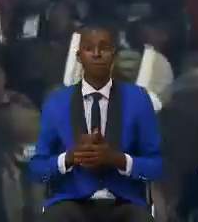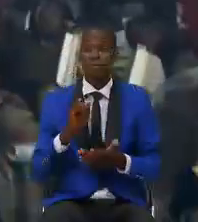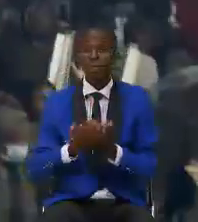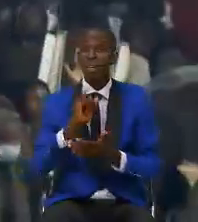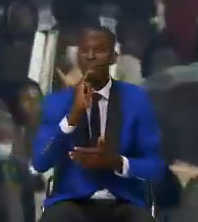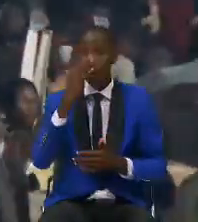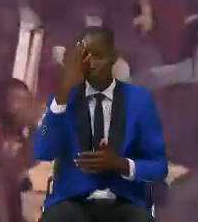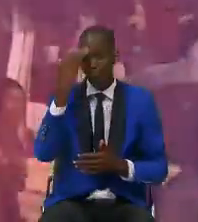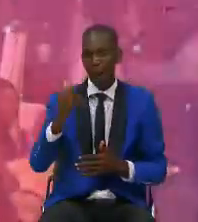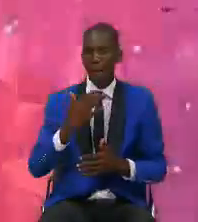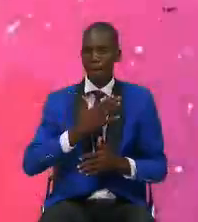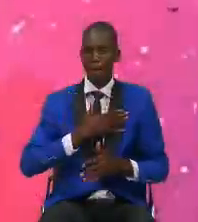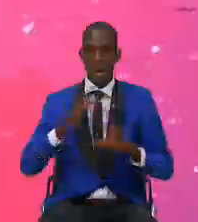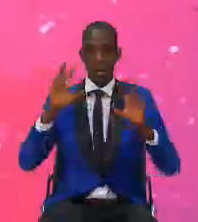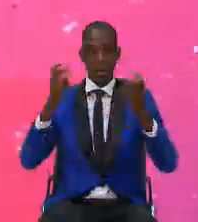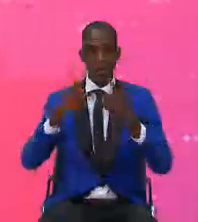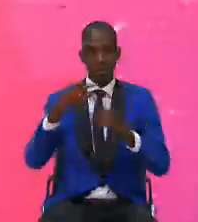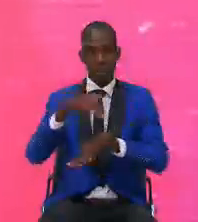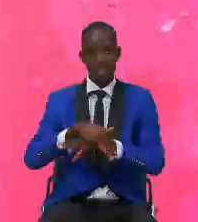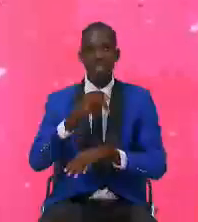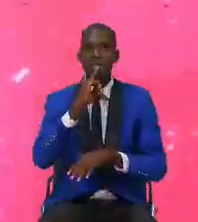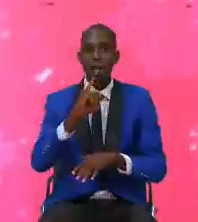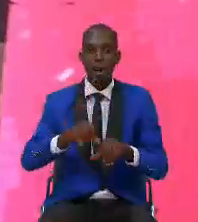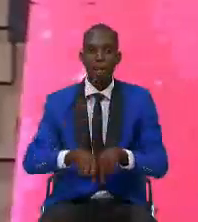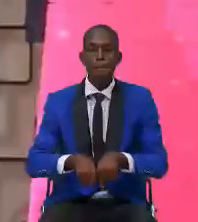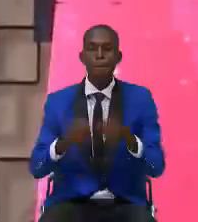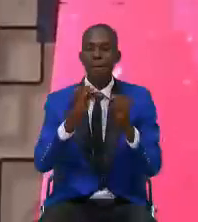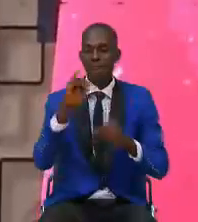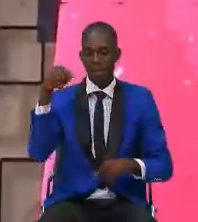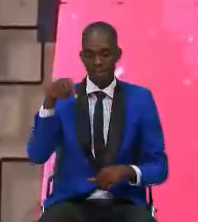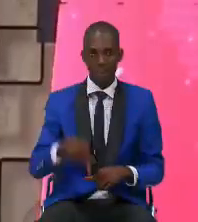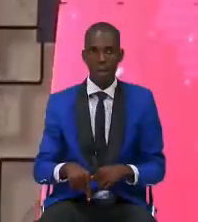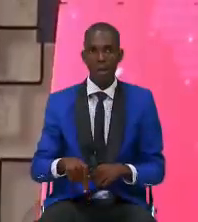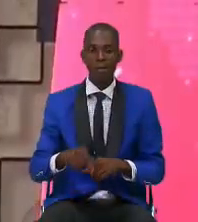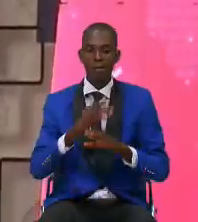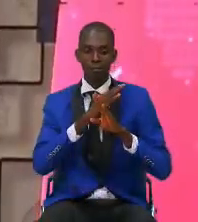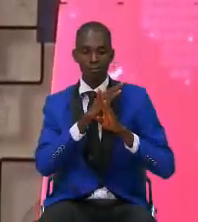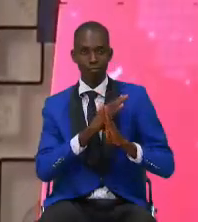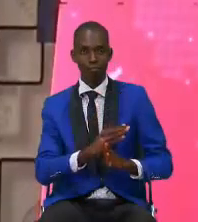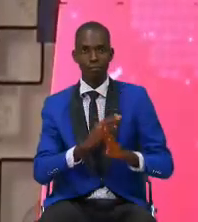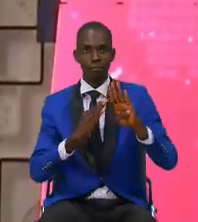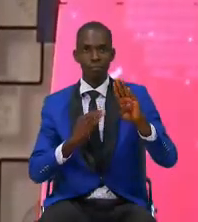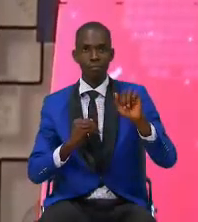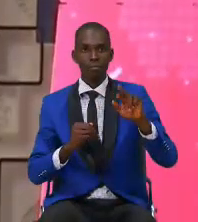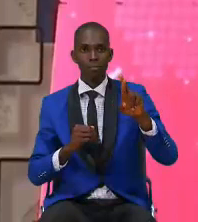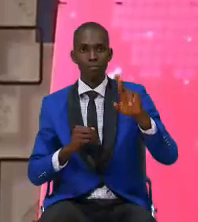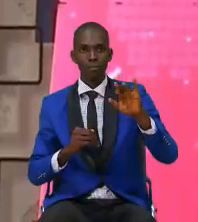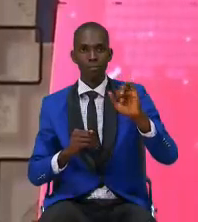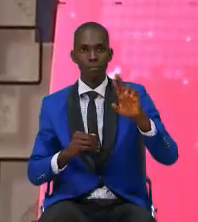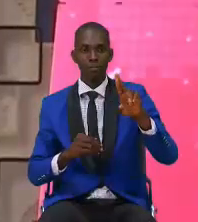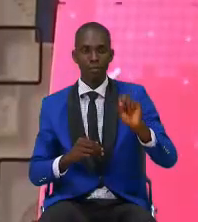why my topic tonight is breaking down barriers to divine